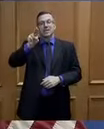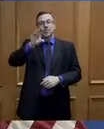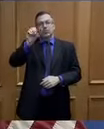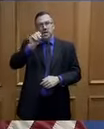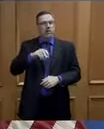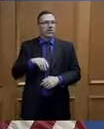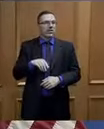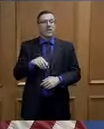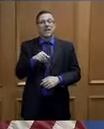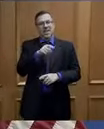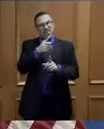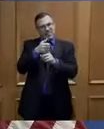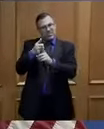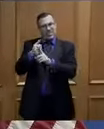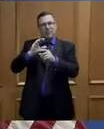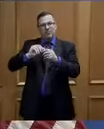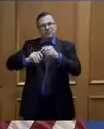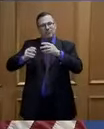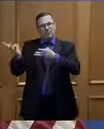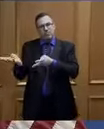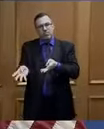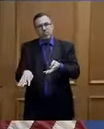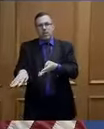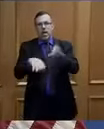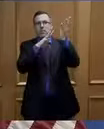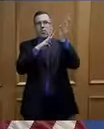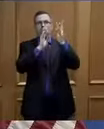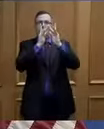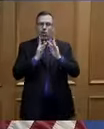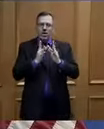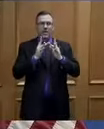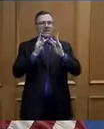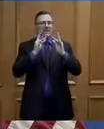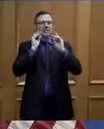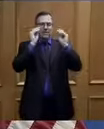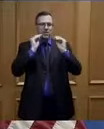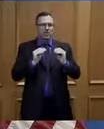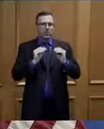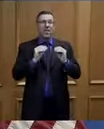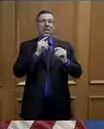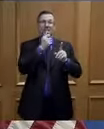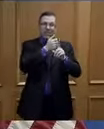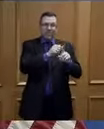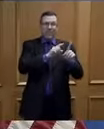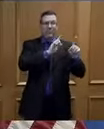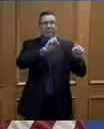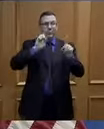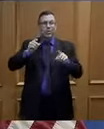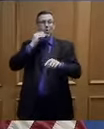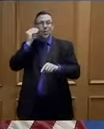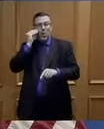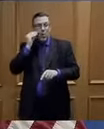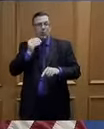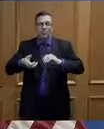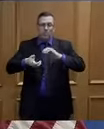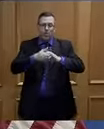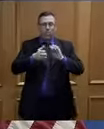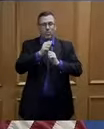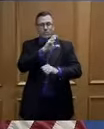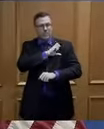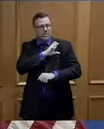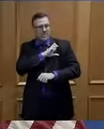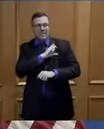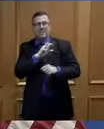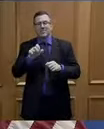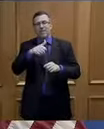districts have put things online. They have actually distributed packets to homes. They've been partnering with local law enforcement and other community organizations to